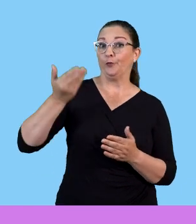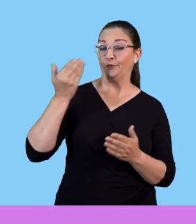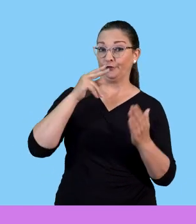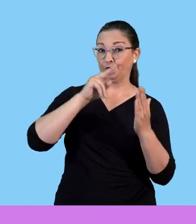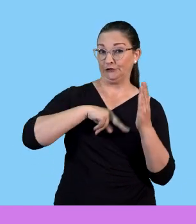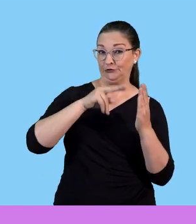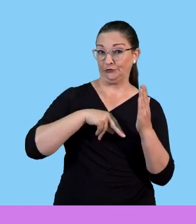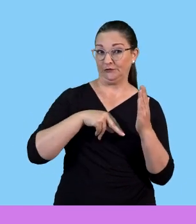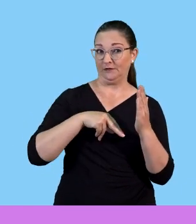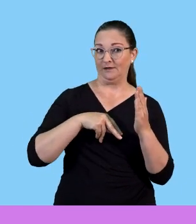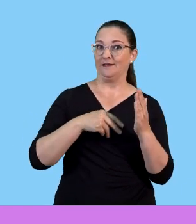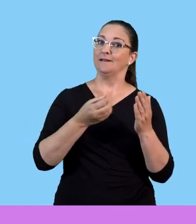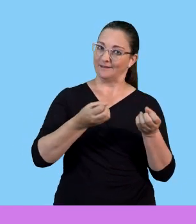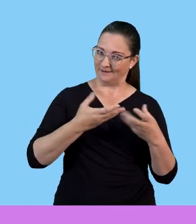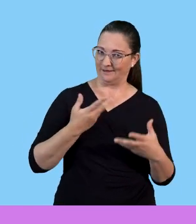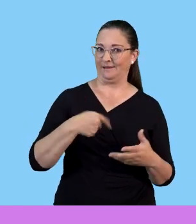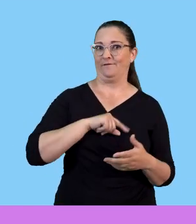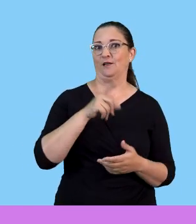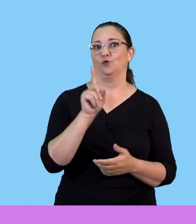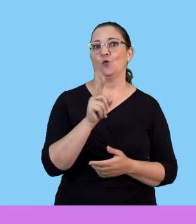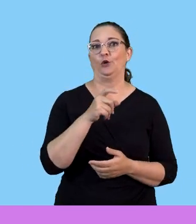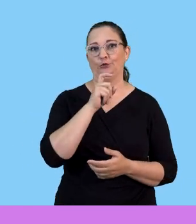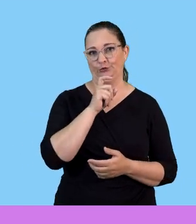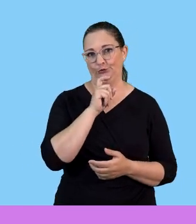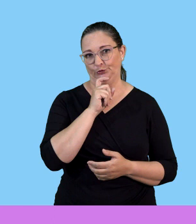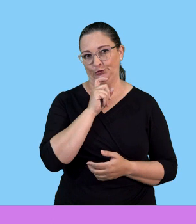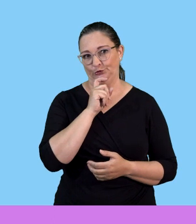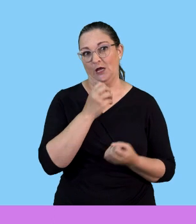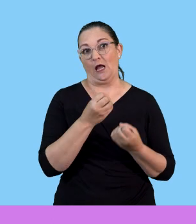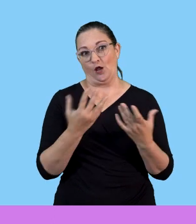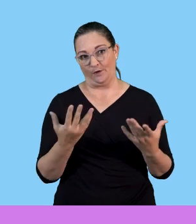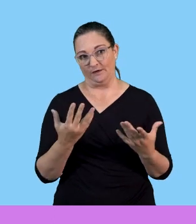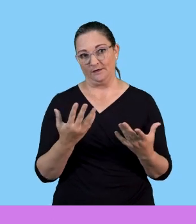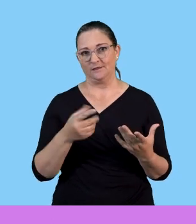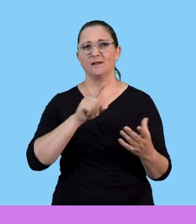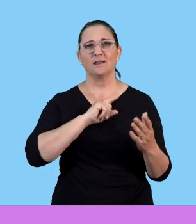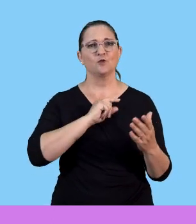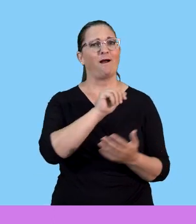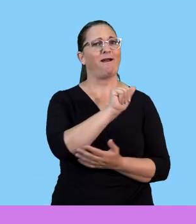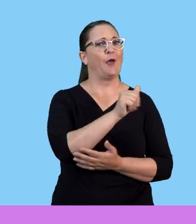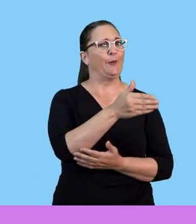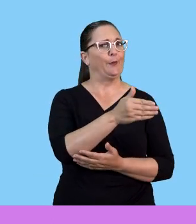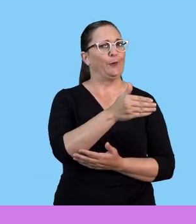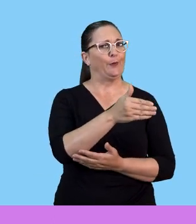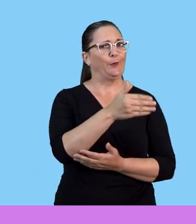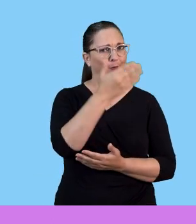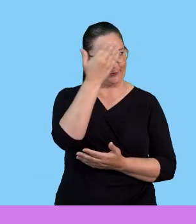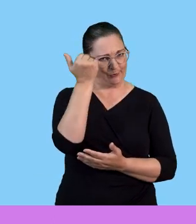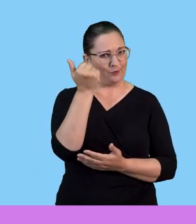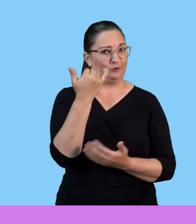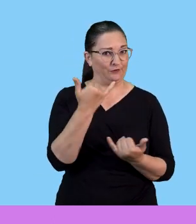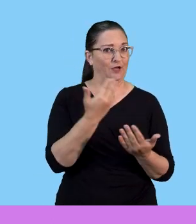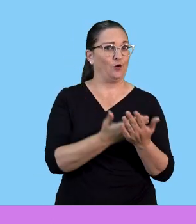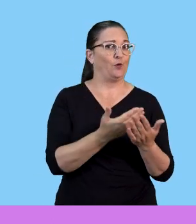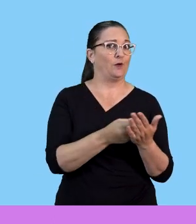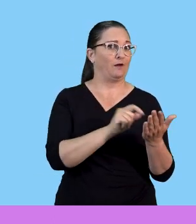the previous reading and they give us the usage, and then the unknown is